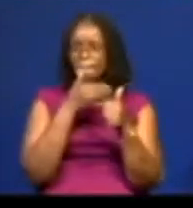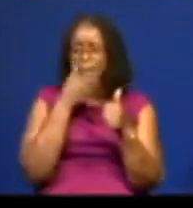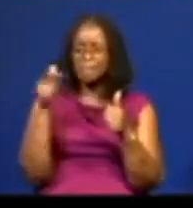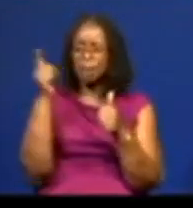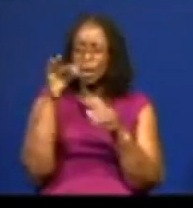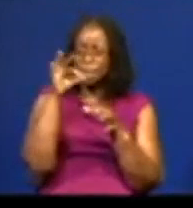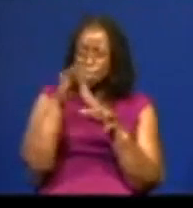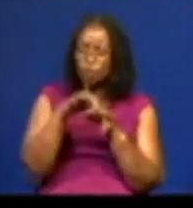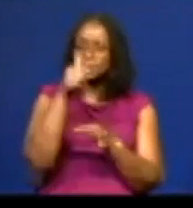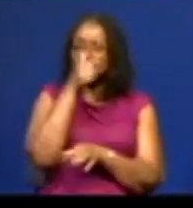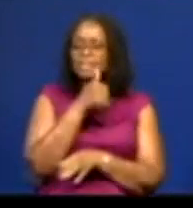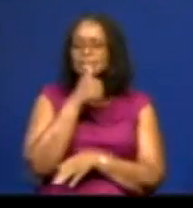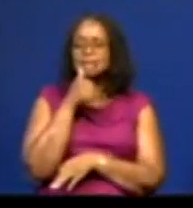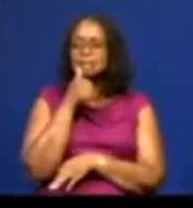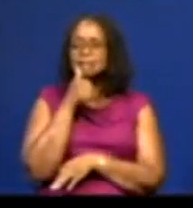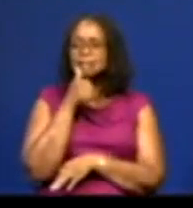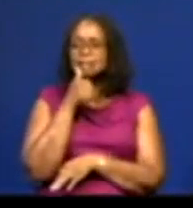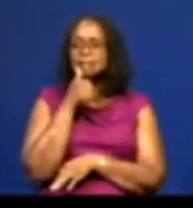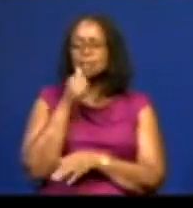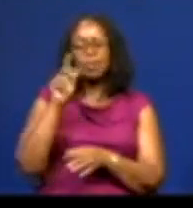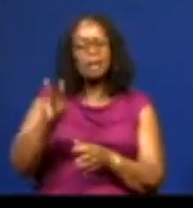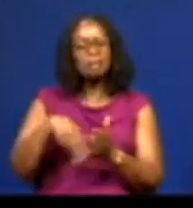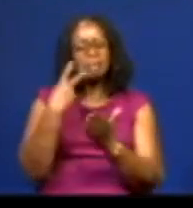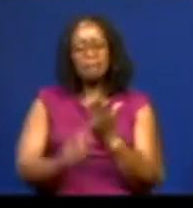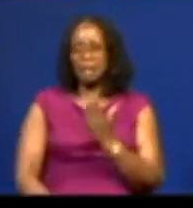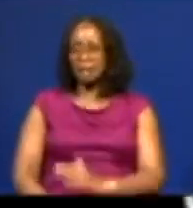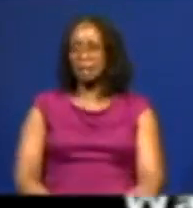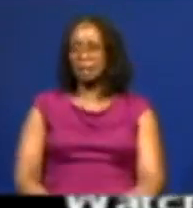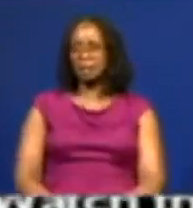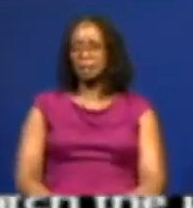secret balloting, yes, and it will fall down. Yes, Osoro.